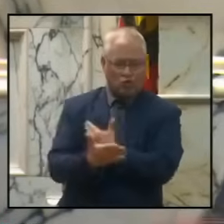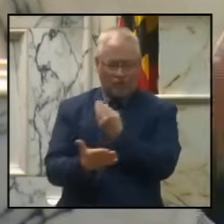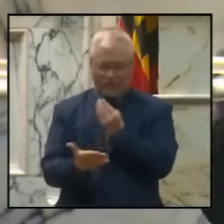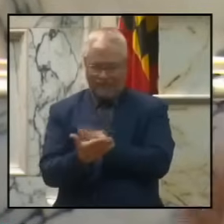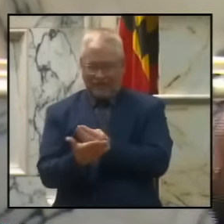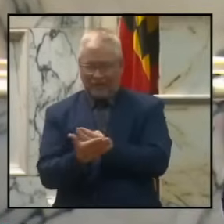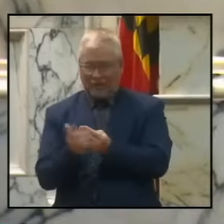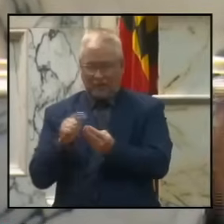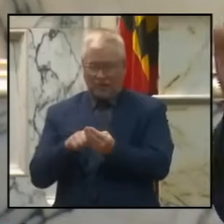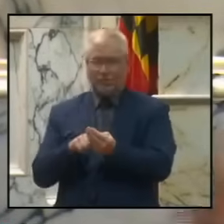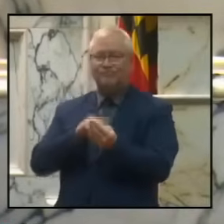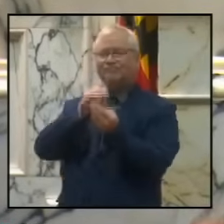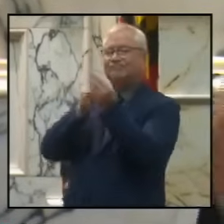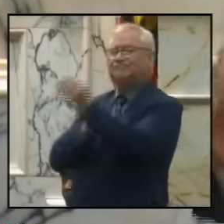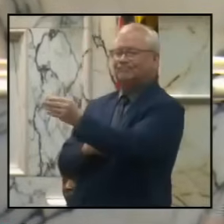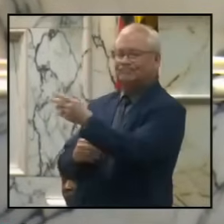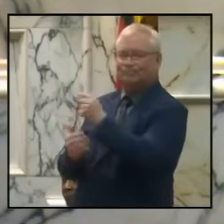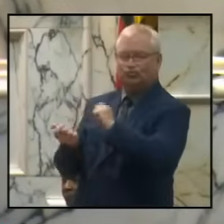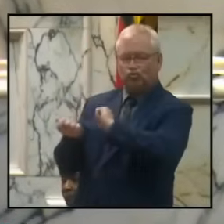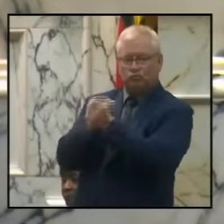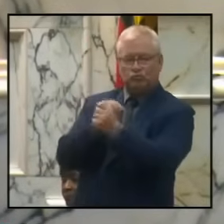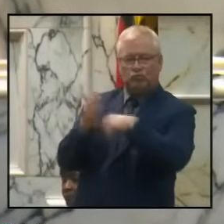project at Trade Point Atlantic.